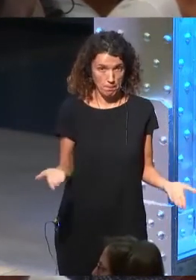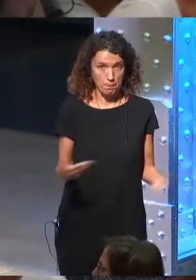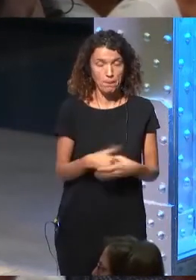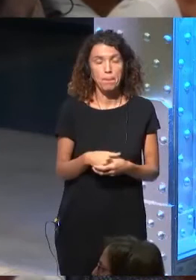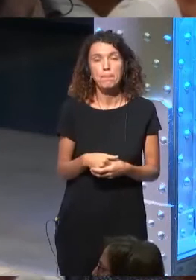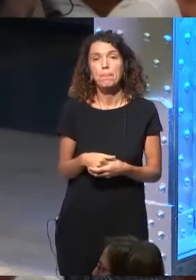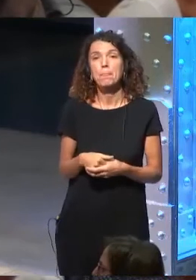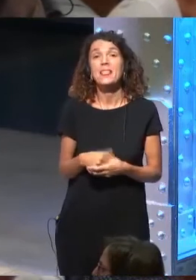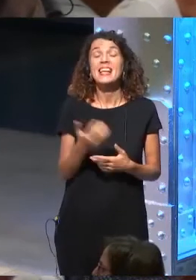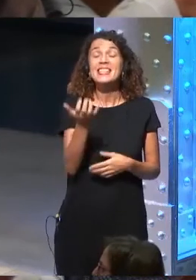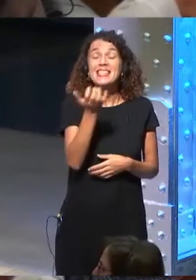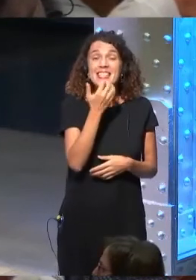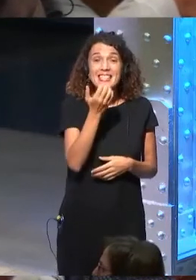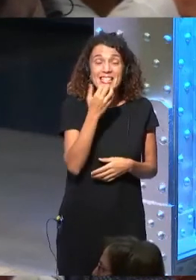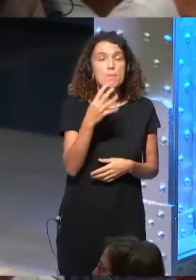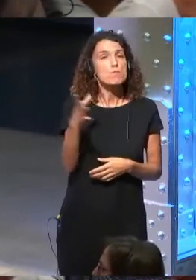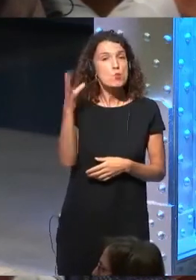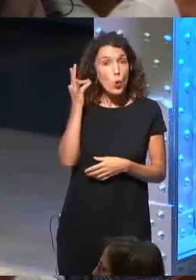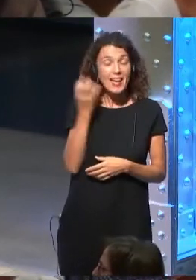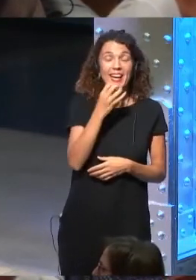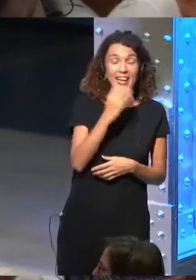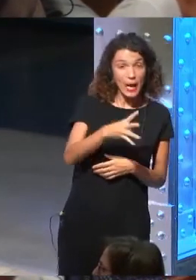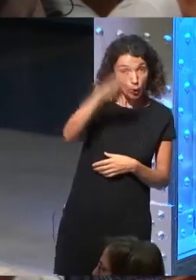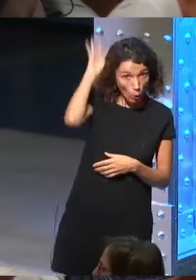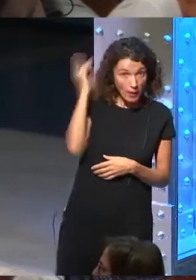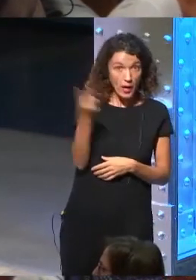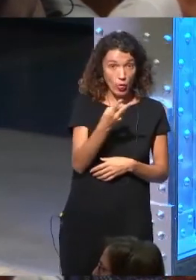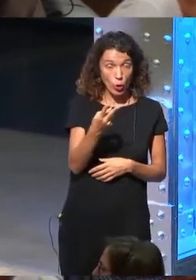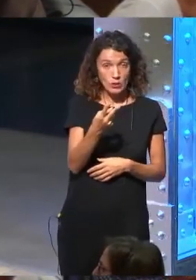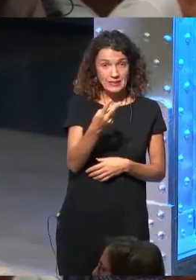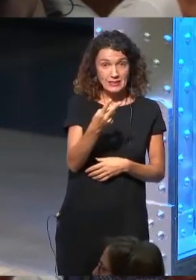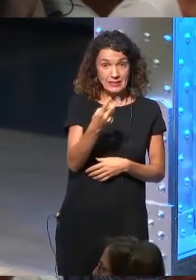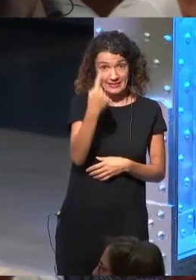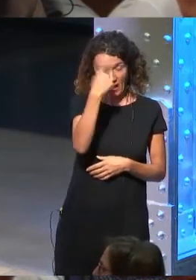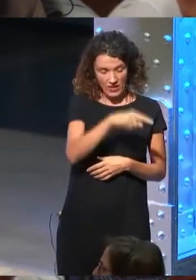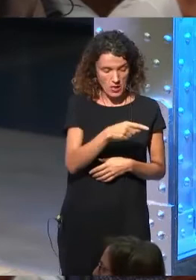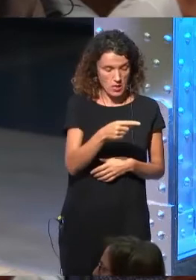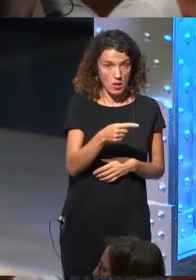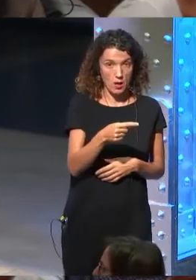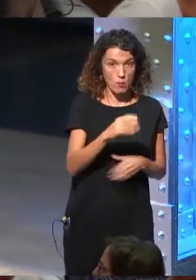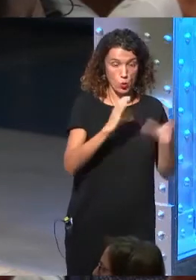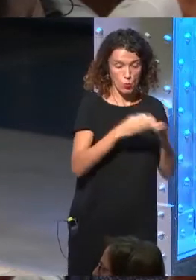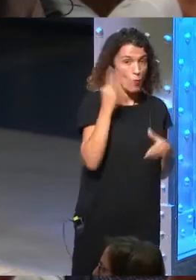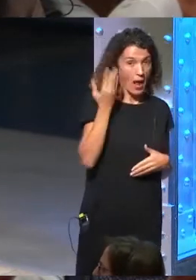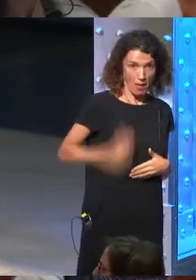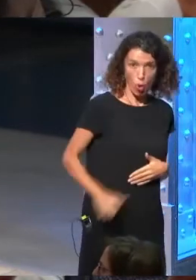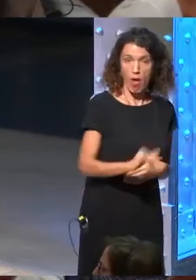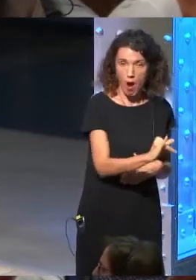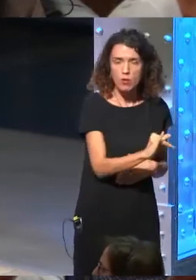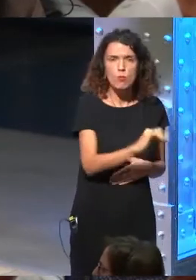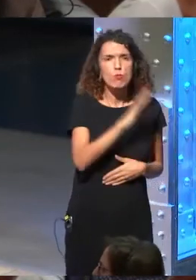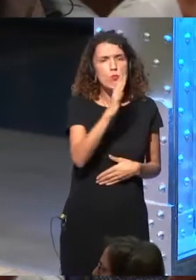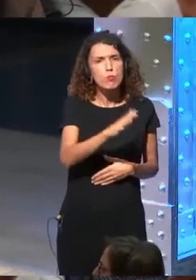if Greek and Roman women knew about these Amazons, why did they